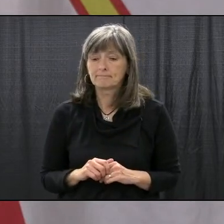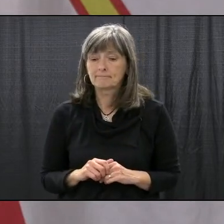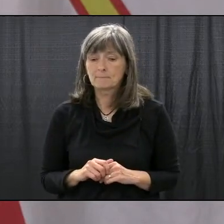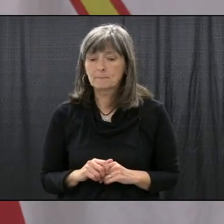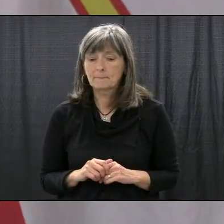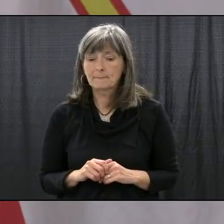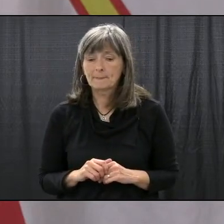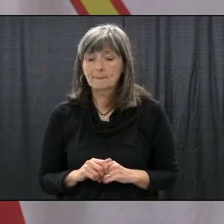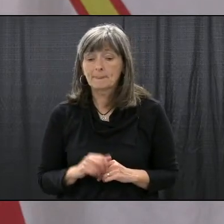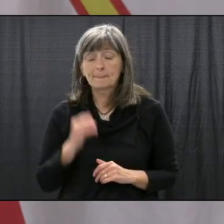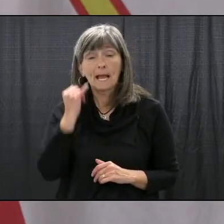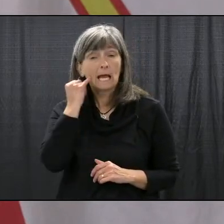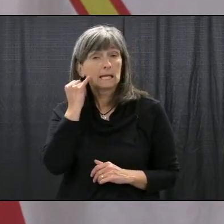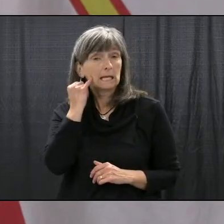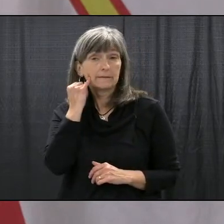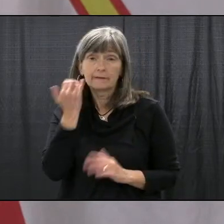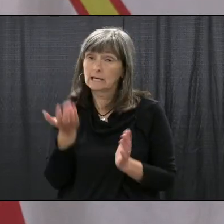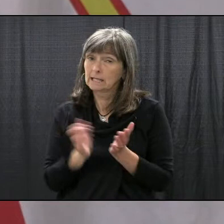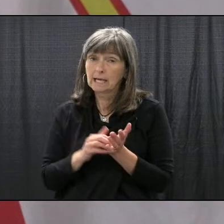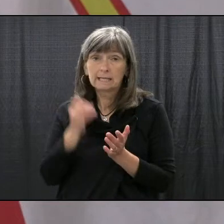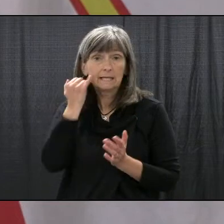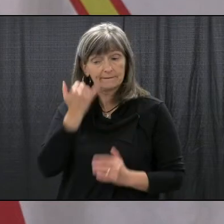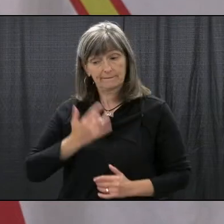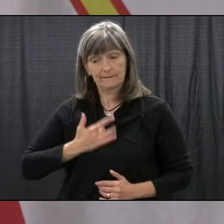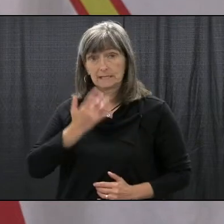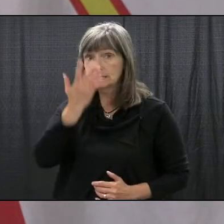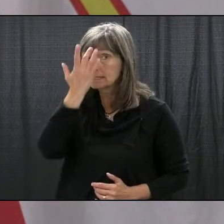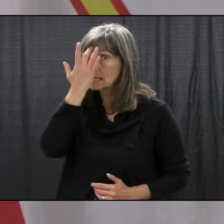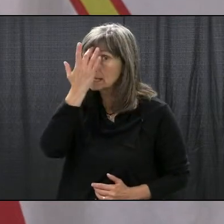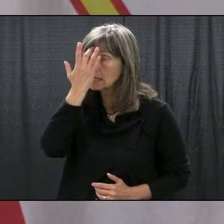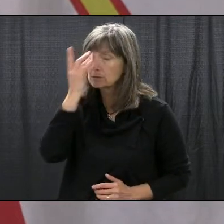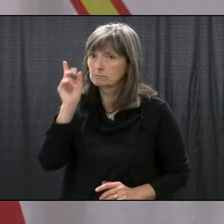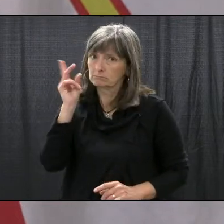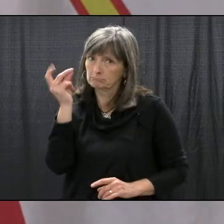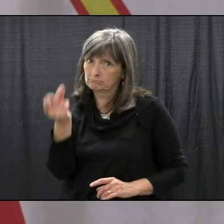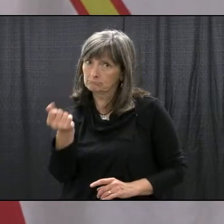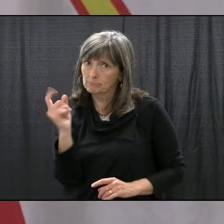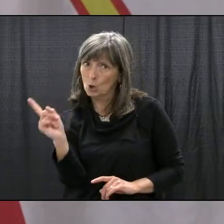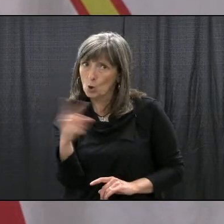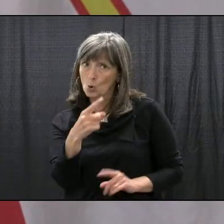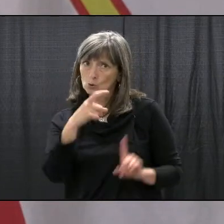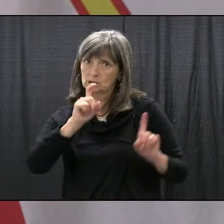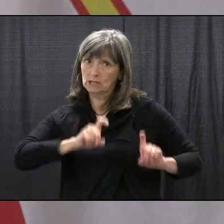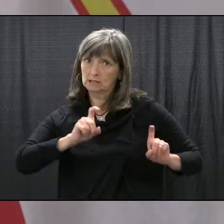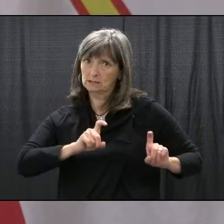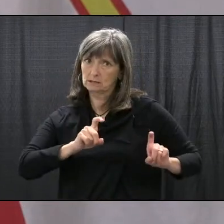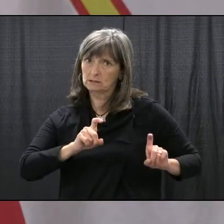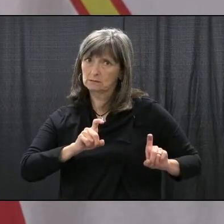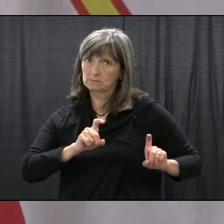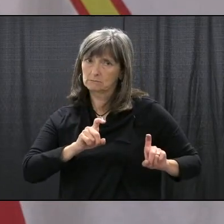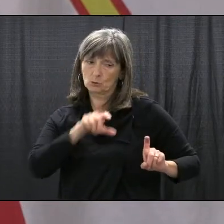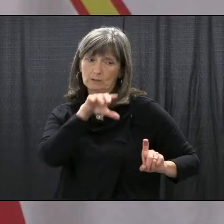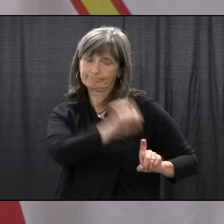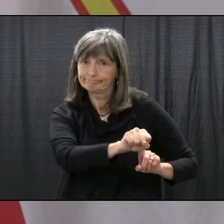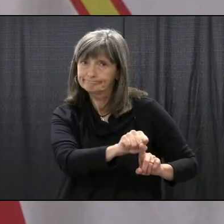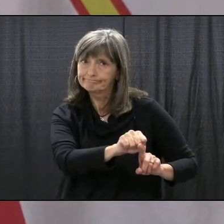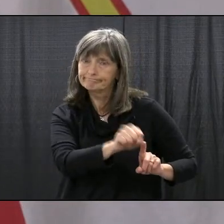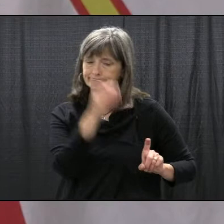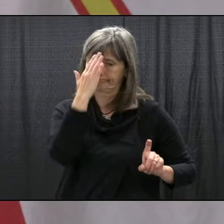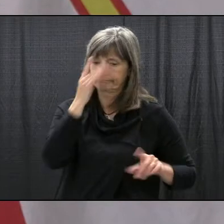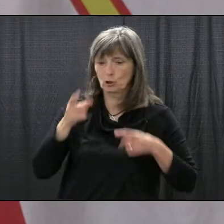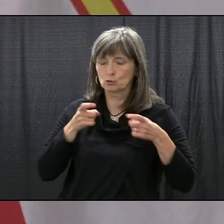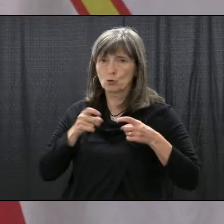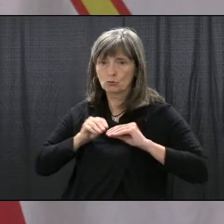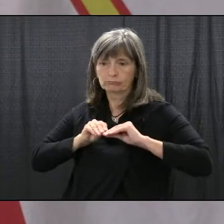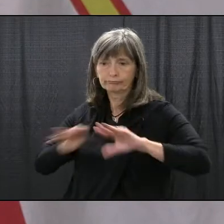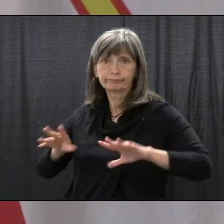for people if they have symptoms to make sure they get out and get tested. That's a very important part of controlling the